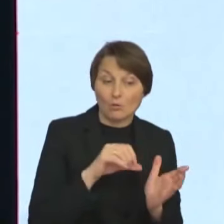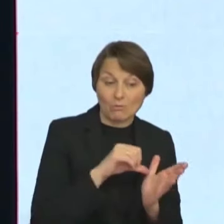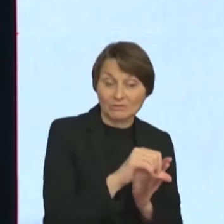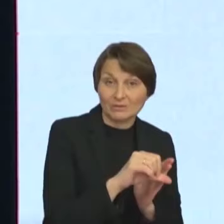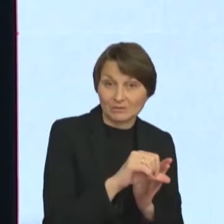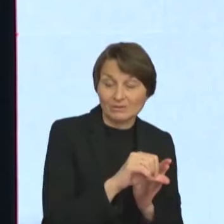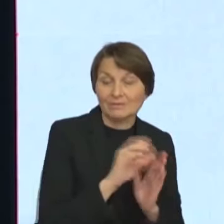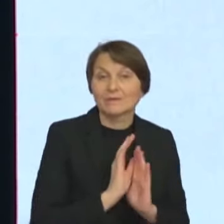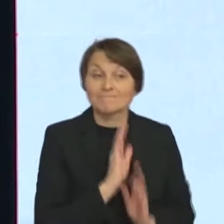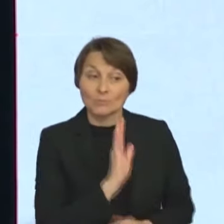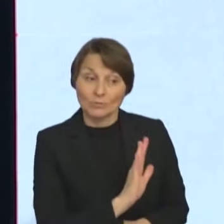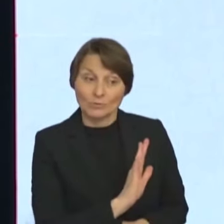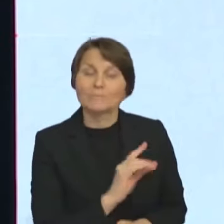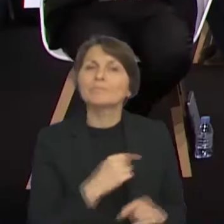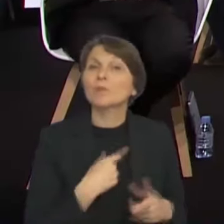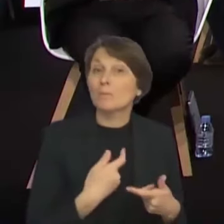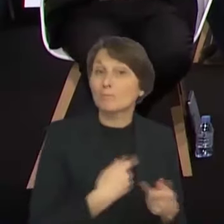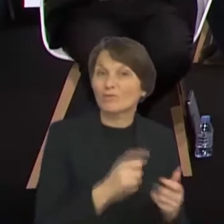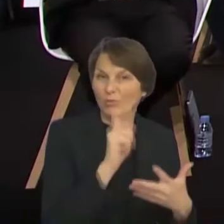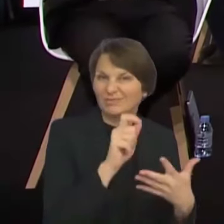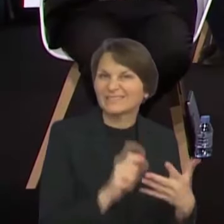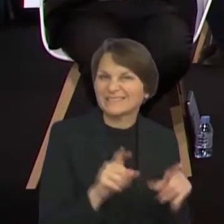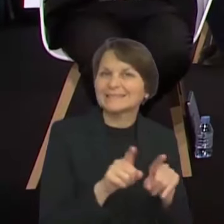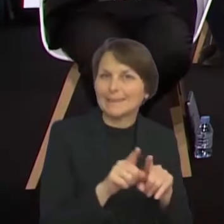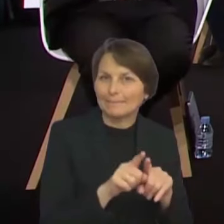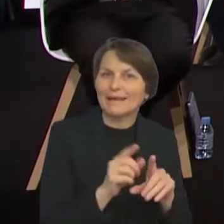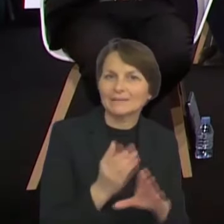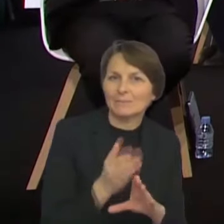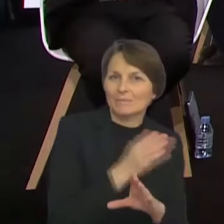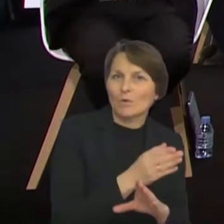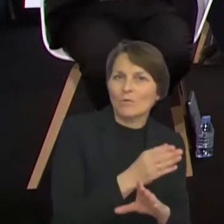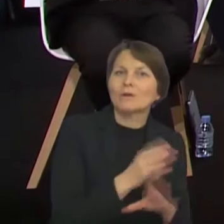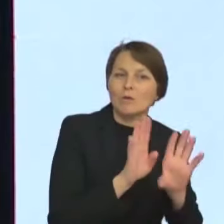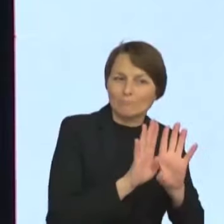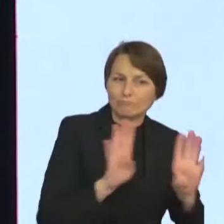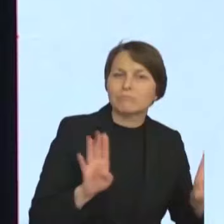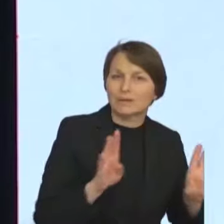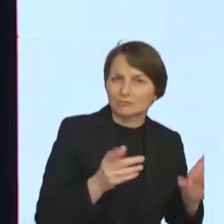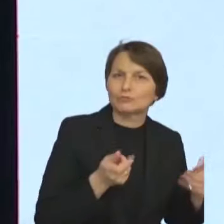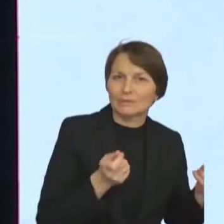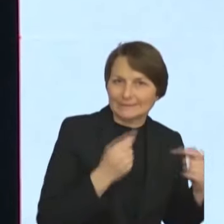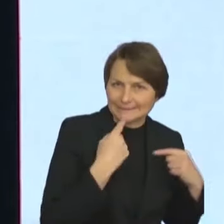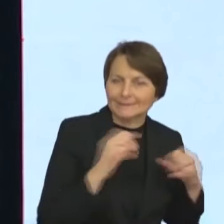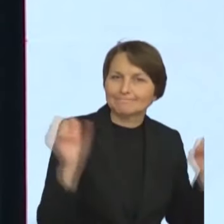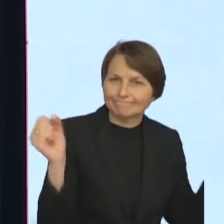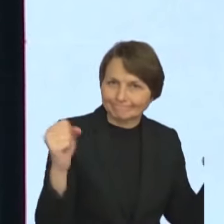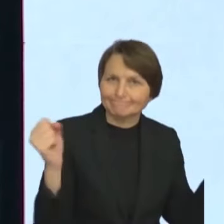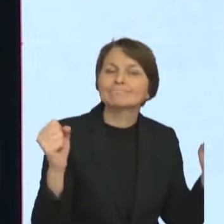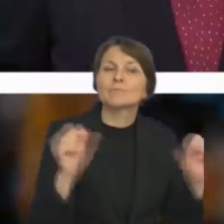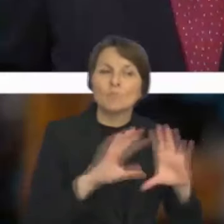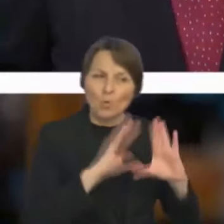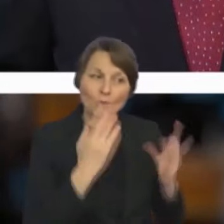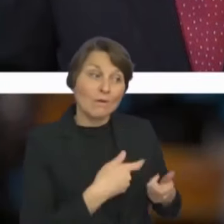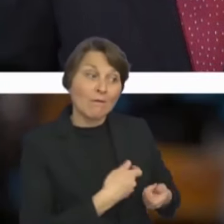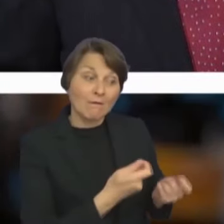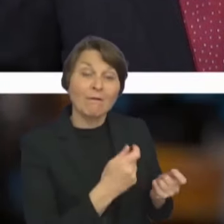the performance criteria was similar to those of the CEO. The Board of Directors thus set the overall rate of achievement of the performance